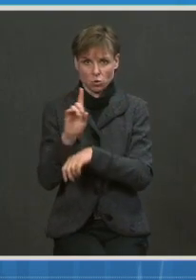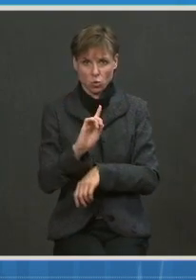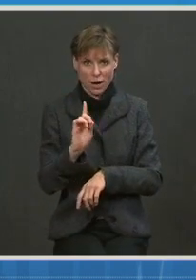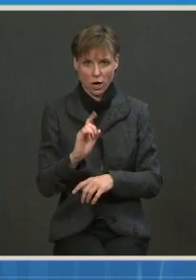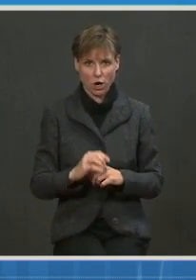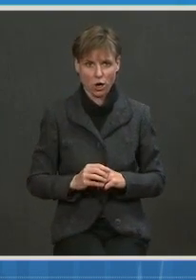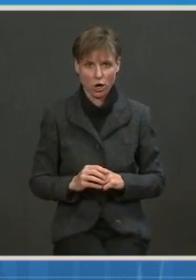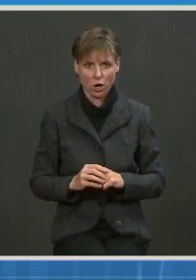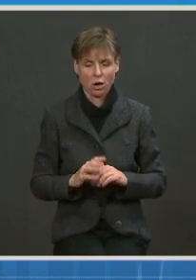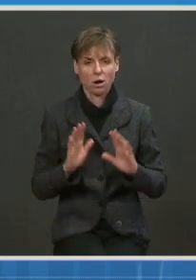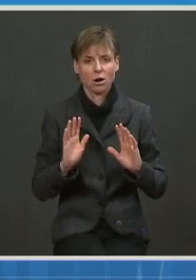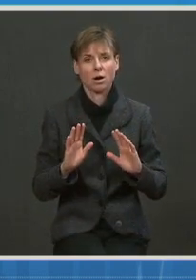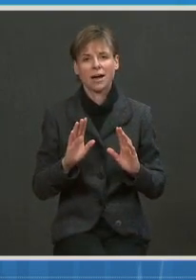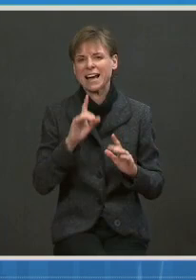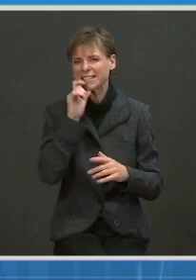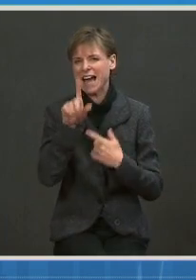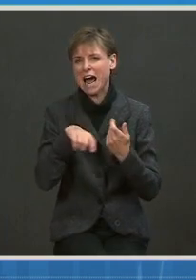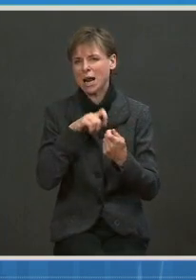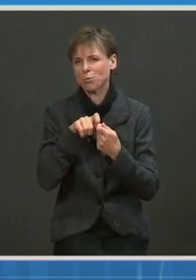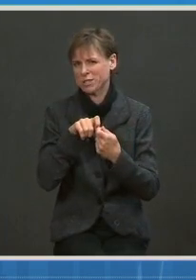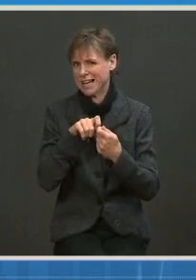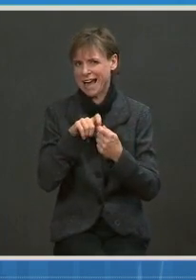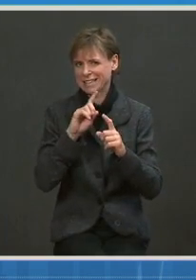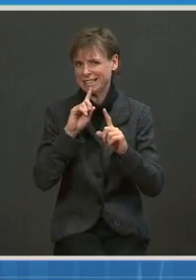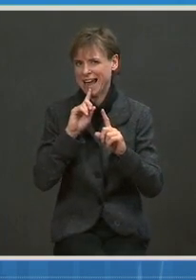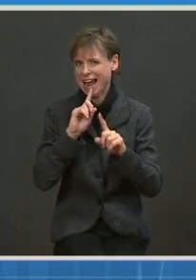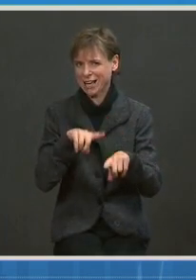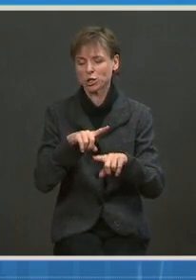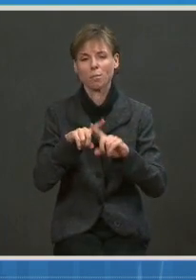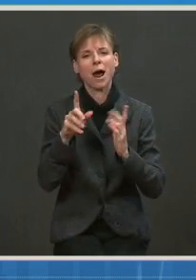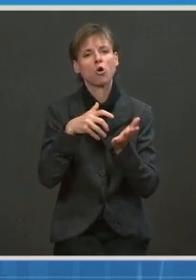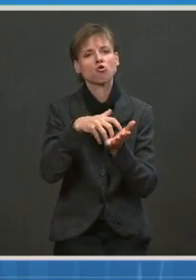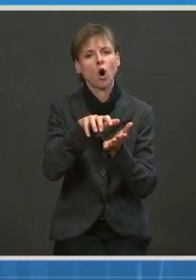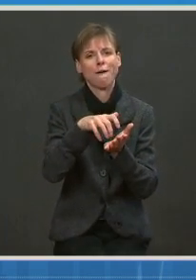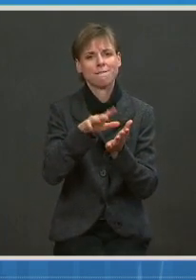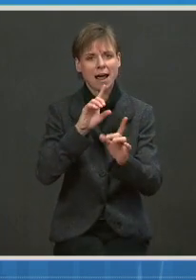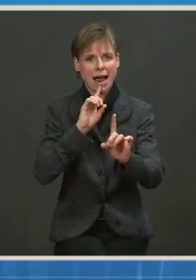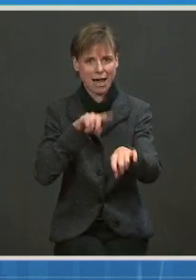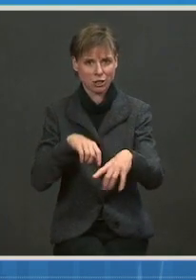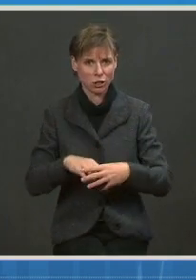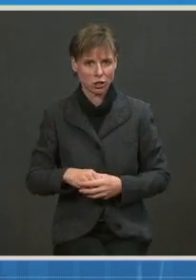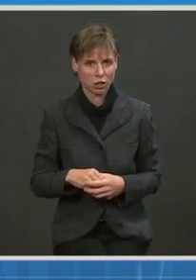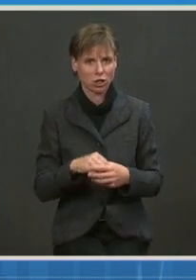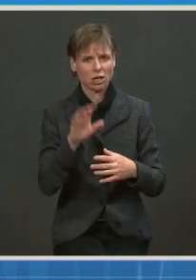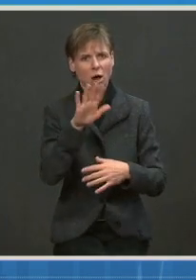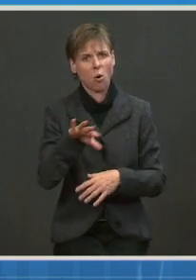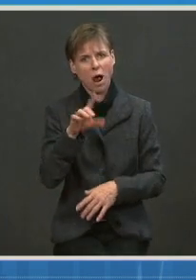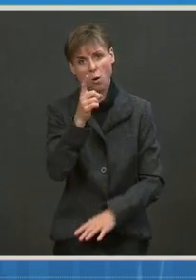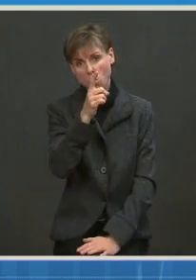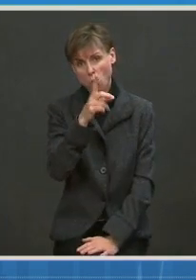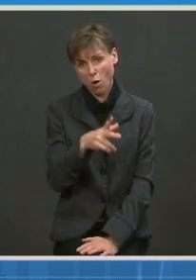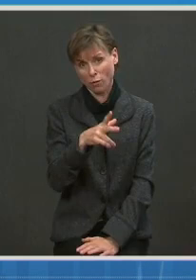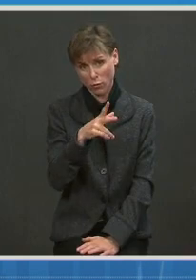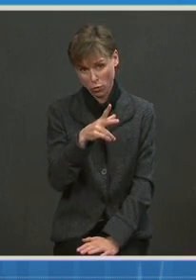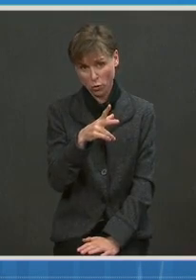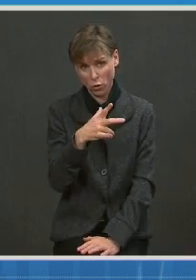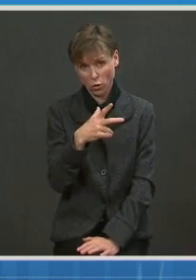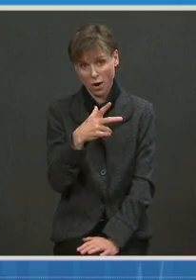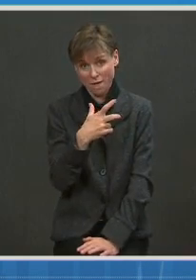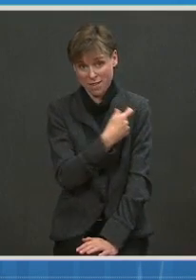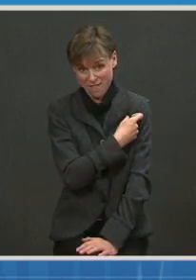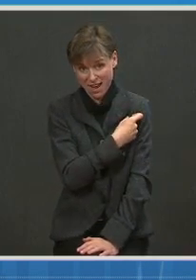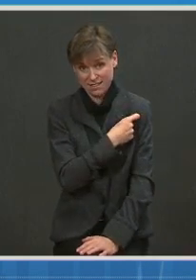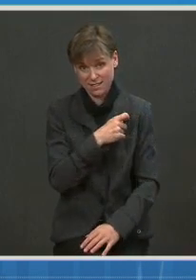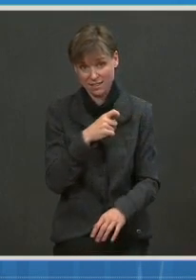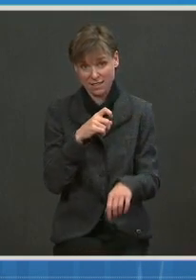this is not a precise answer, but I'll give you a rough approximation. Somewhere in order of a third of vaccines are